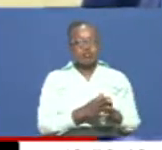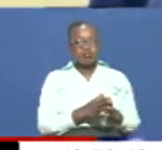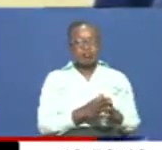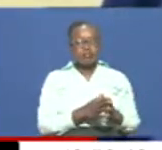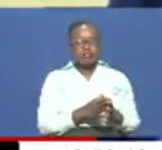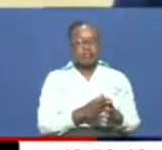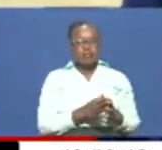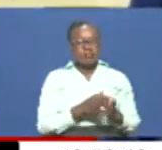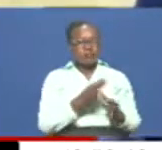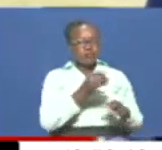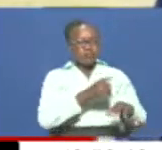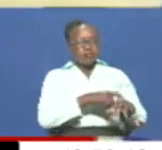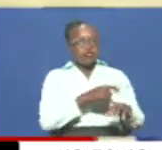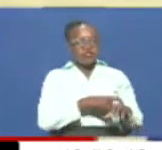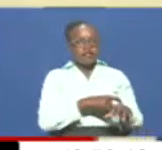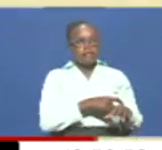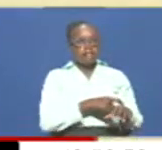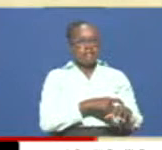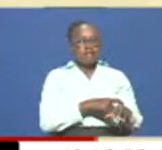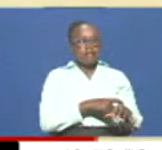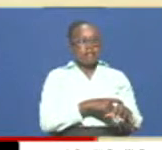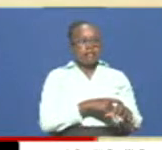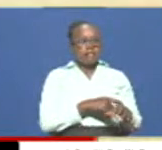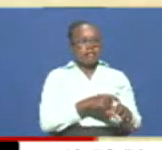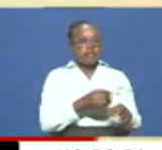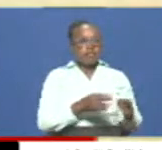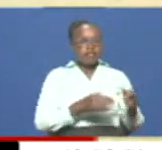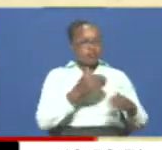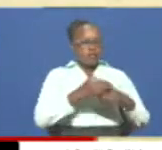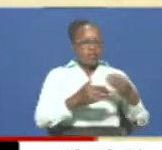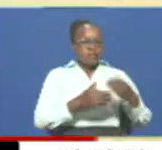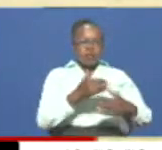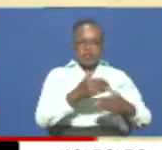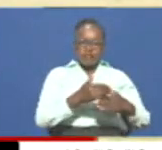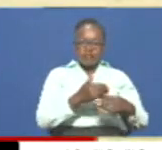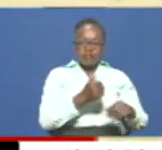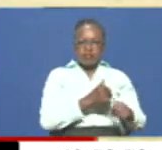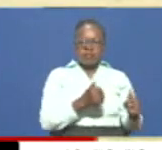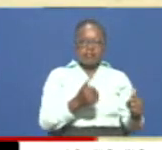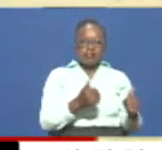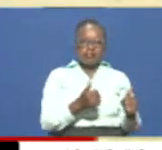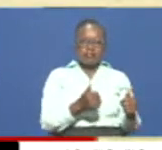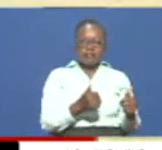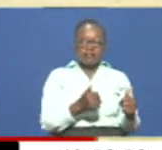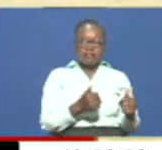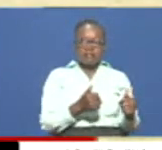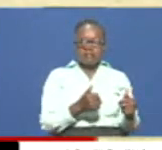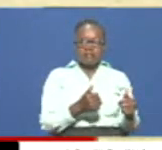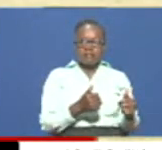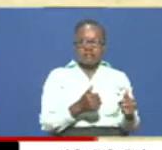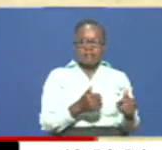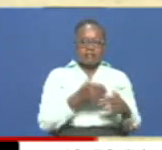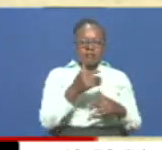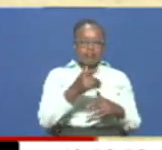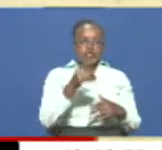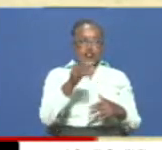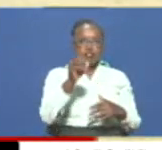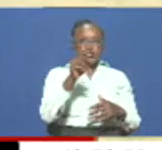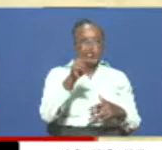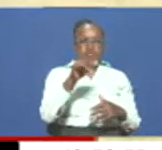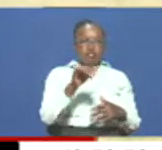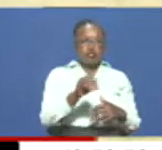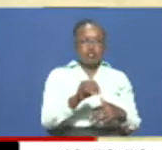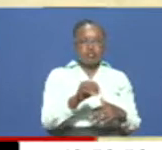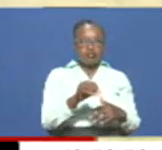ukiwa unaendelea road races unafaa kufanya build up vizuri. So for now ili after Tokyo ni rest kidogo, from then